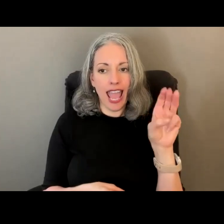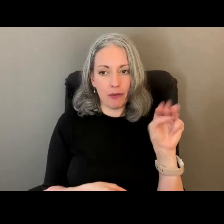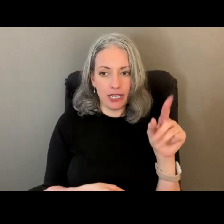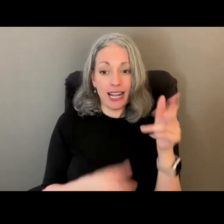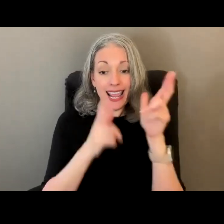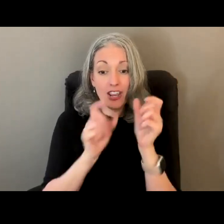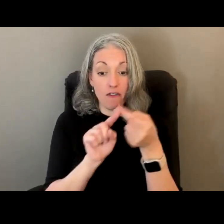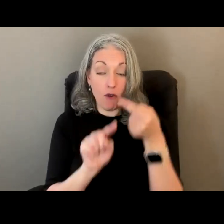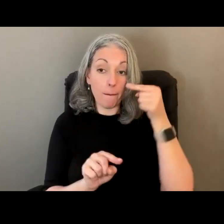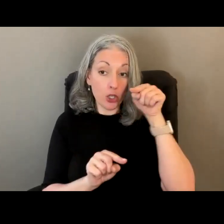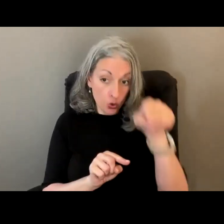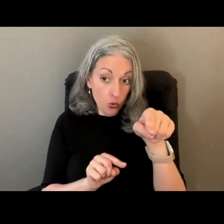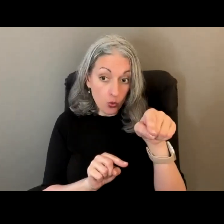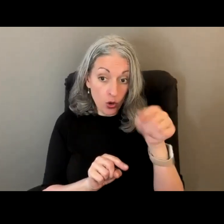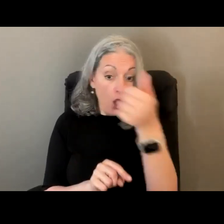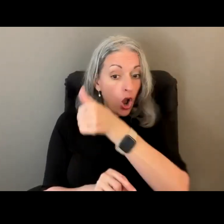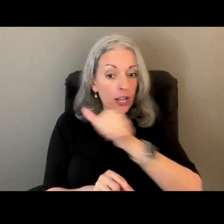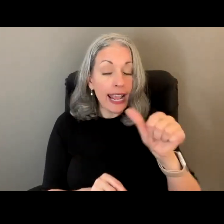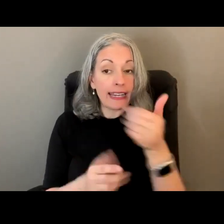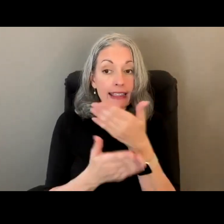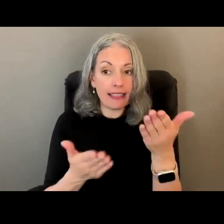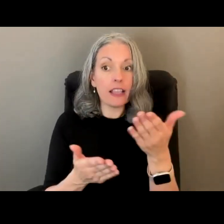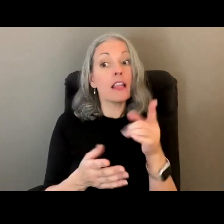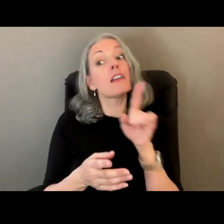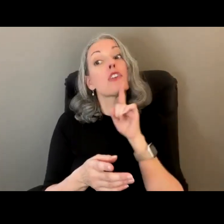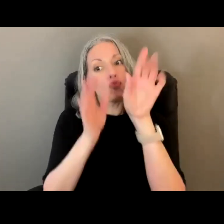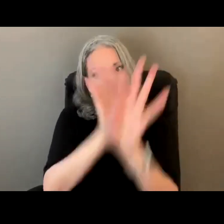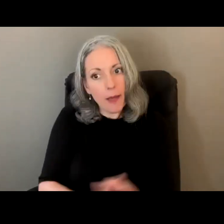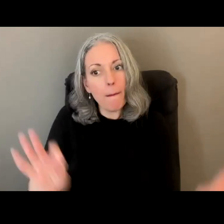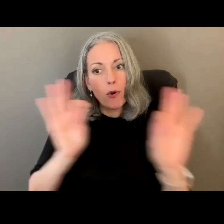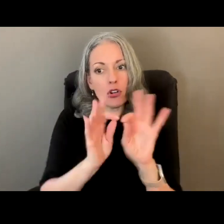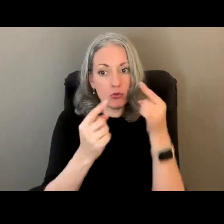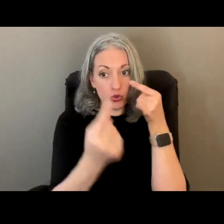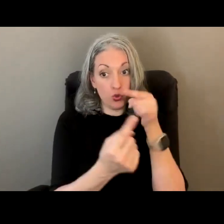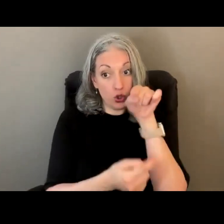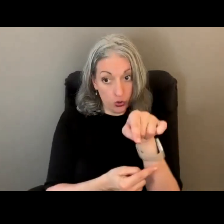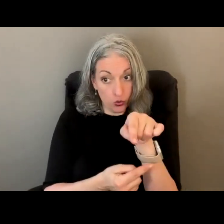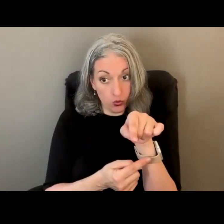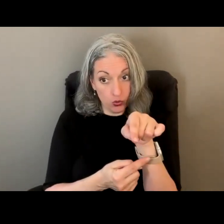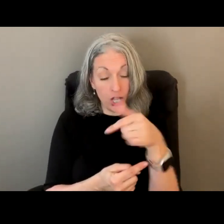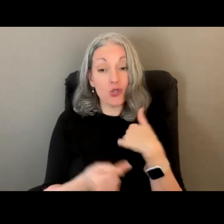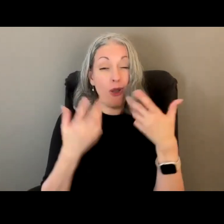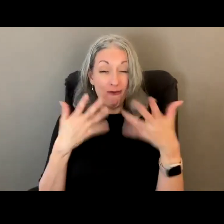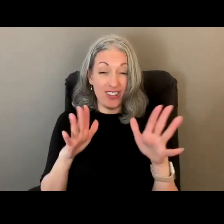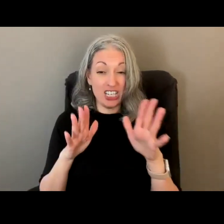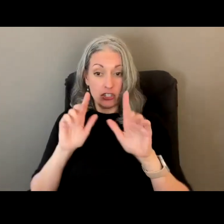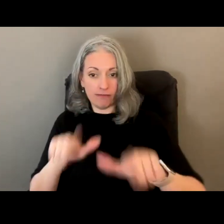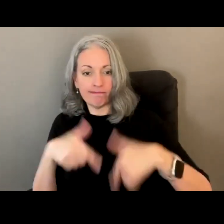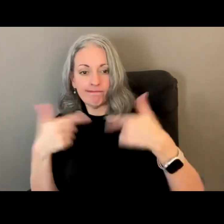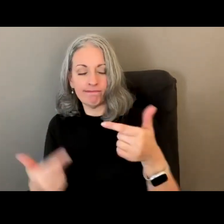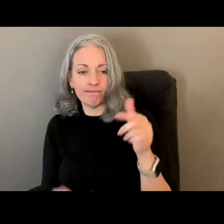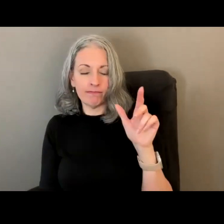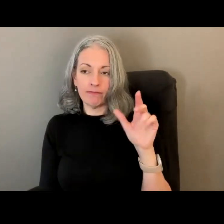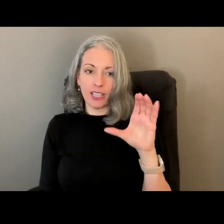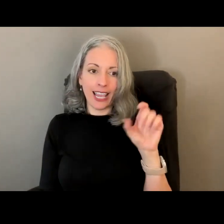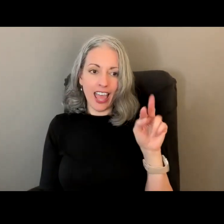you on anything that's of significance to you. So I'll end there and turn it back to Catherine. I'm